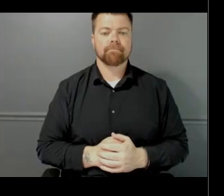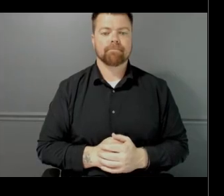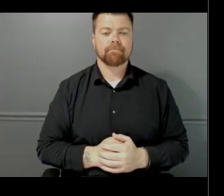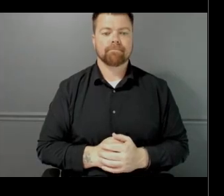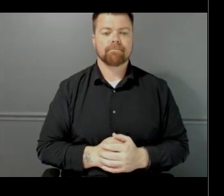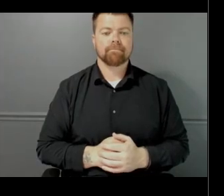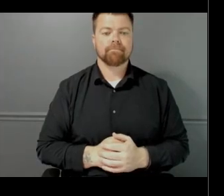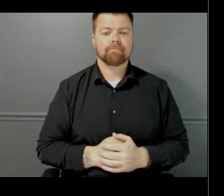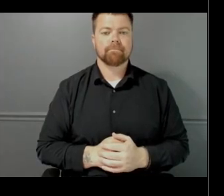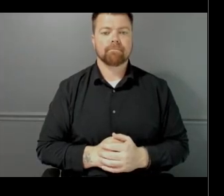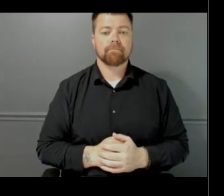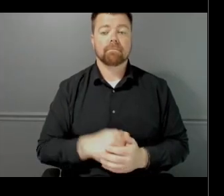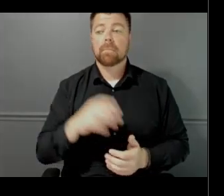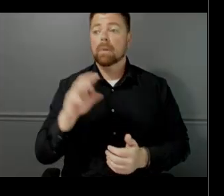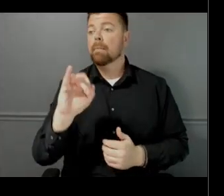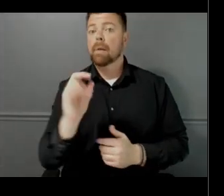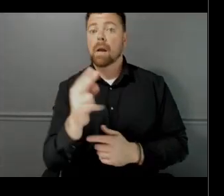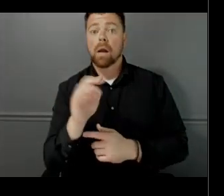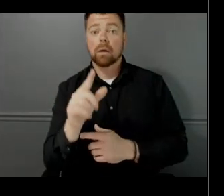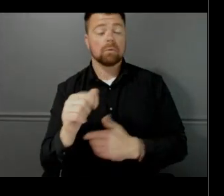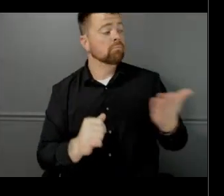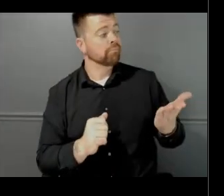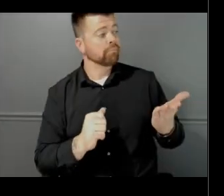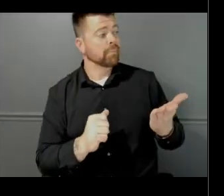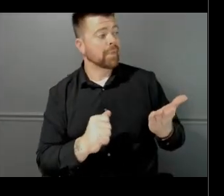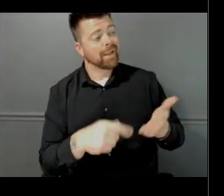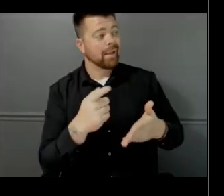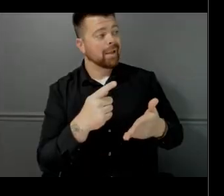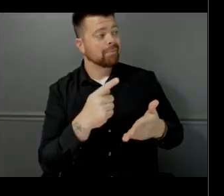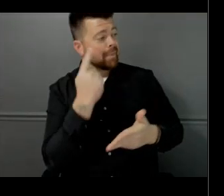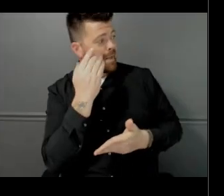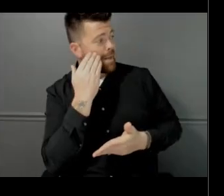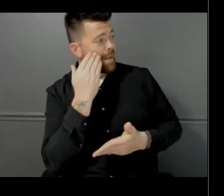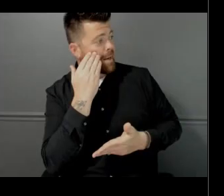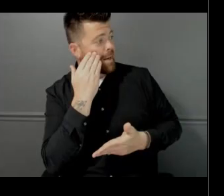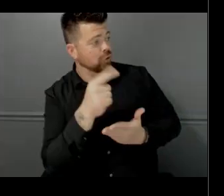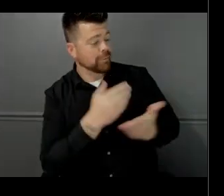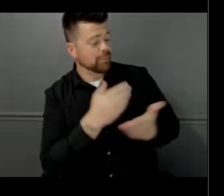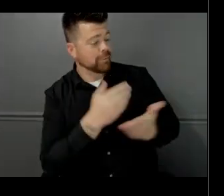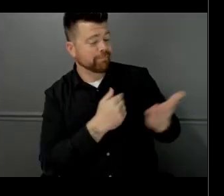And Michael, it's time for our 7th knowledge check.